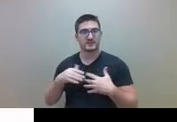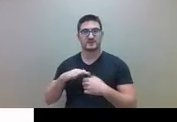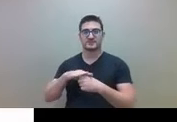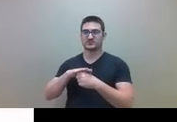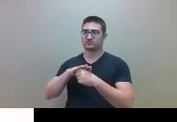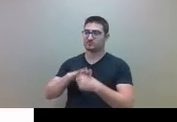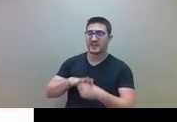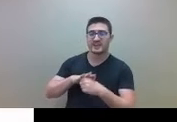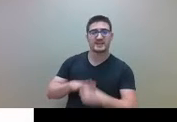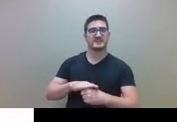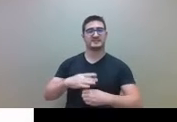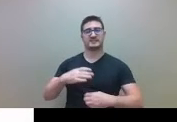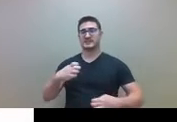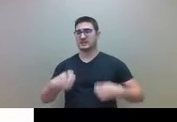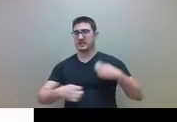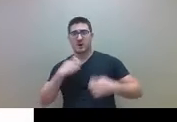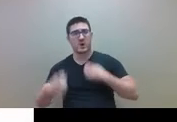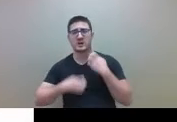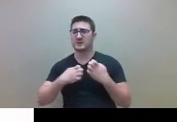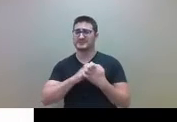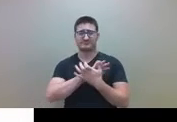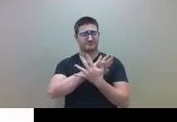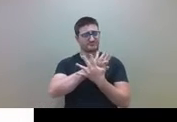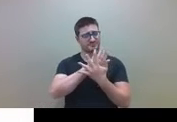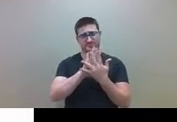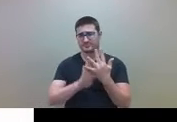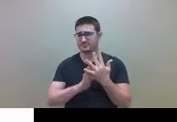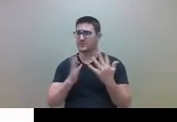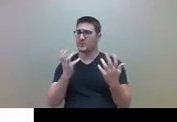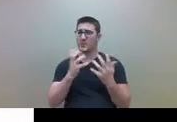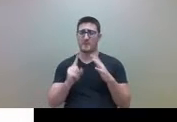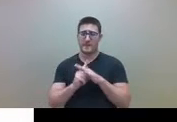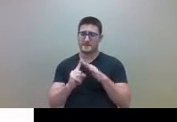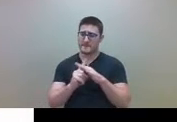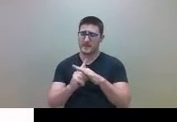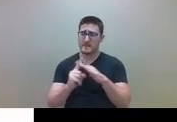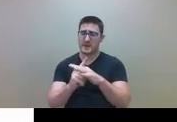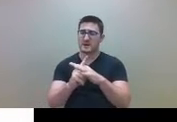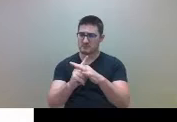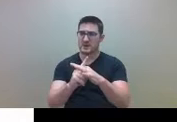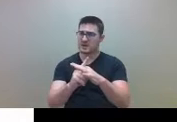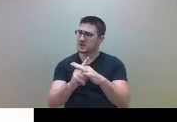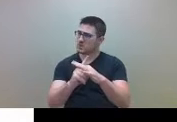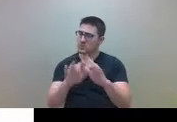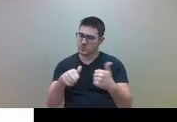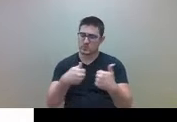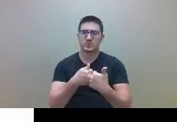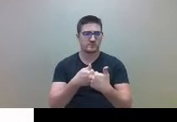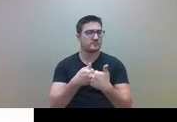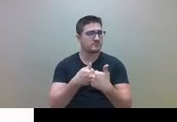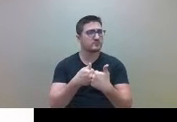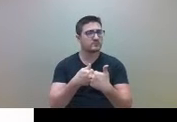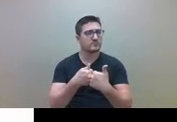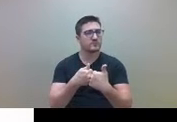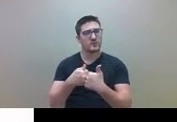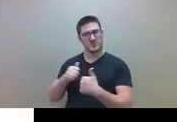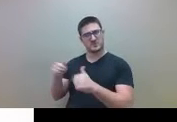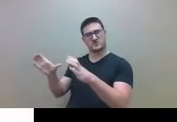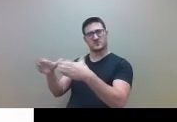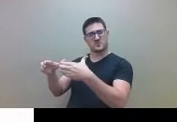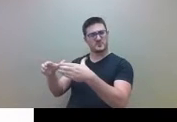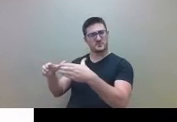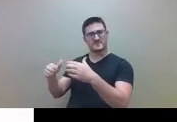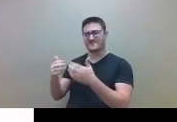this unprecedented time really did show up. So we had to come together and as